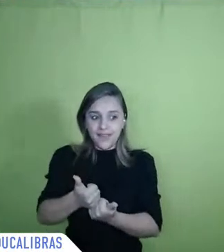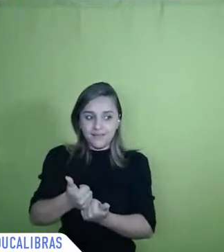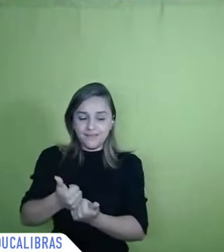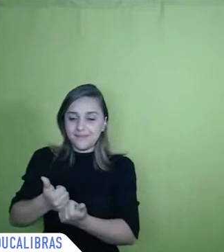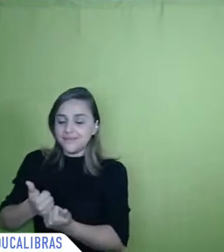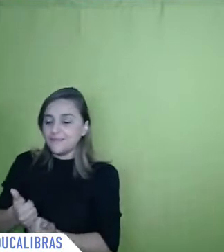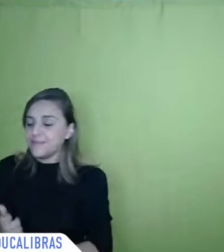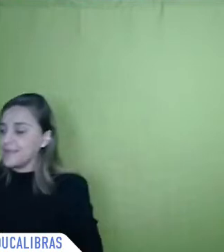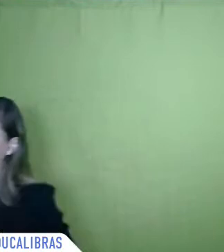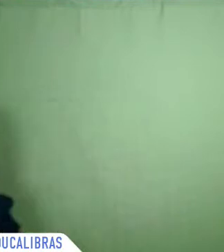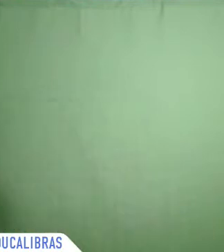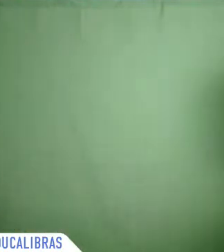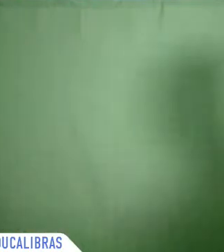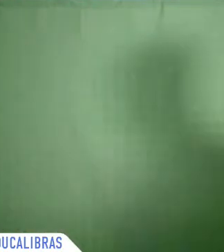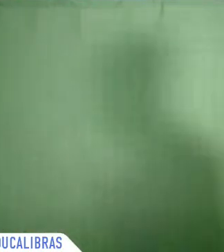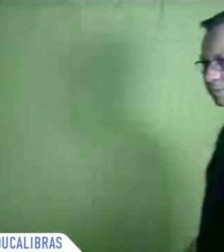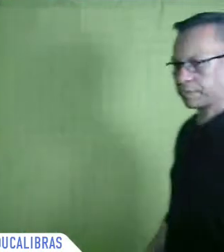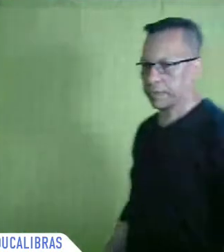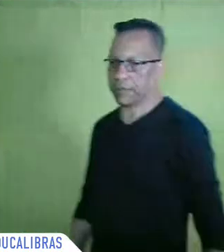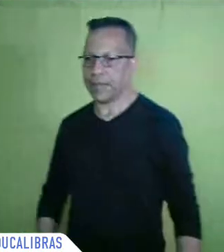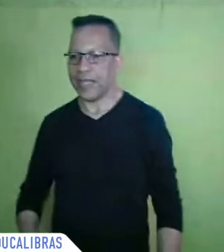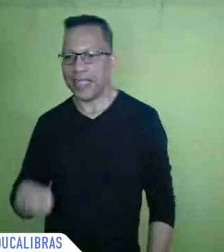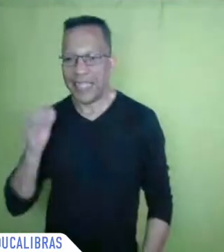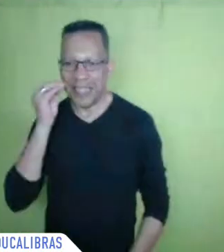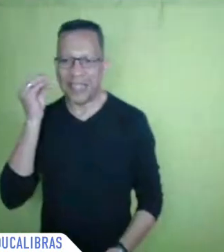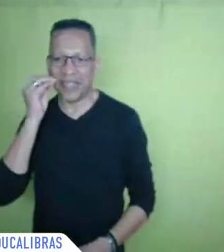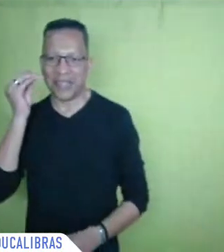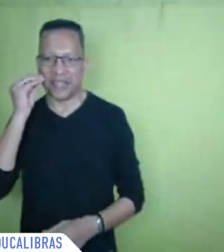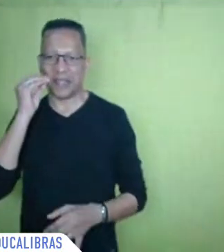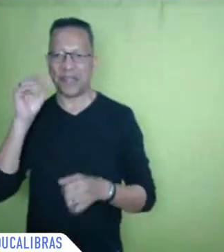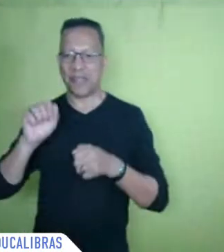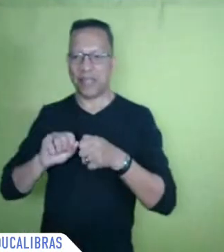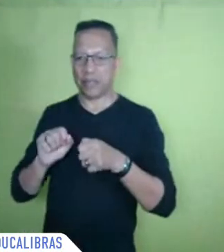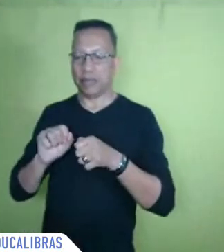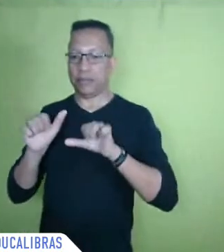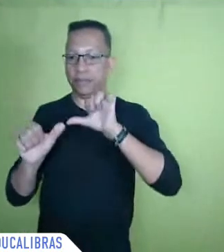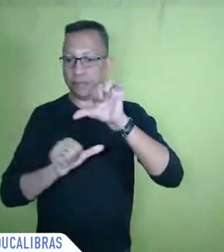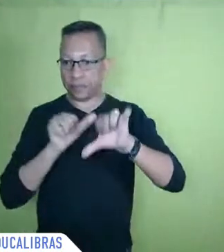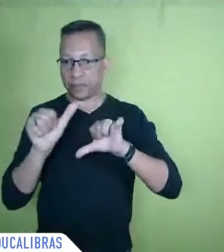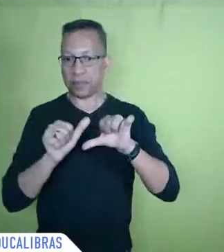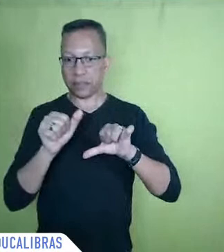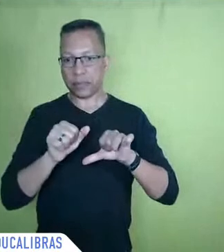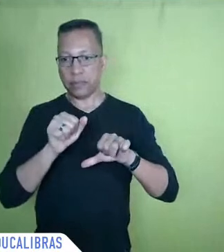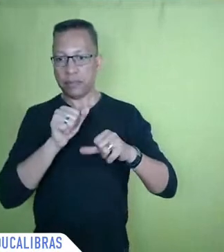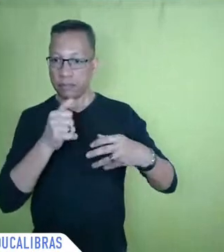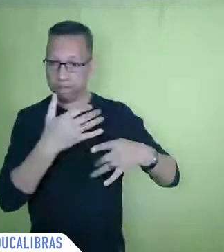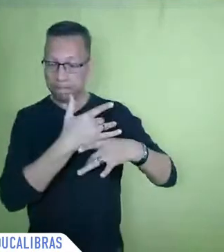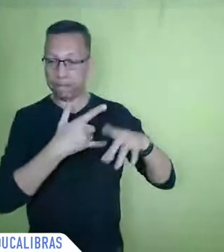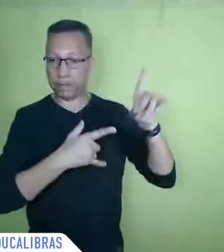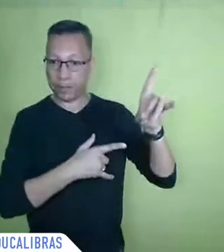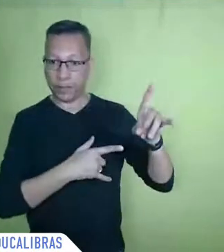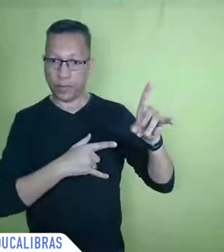in some of the cities, they are trying to change that. Mexico City, for example, has worked on